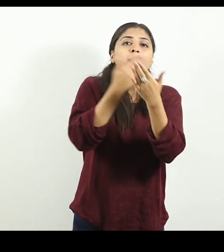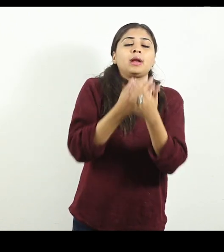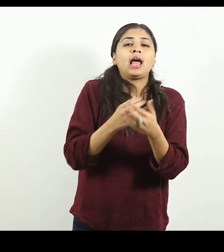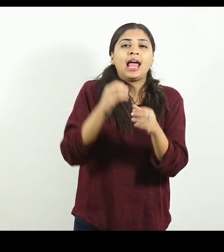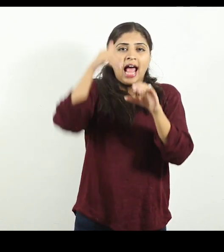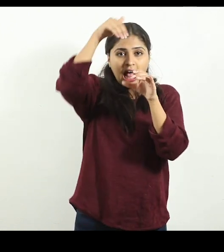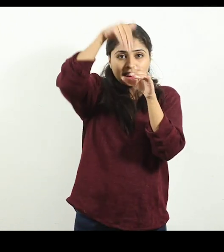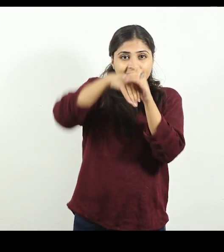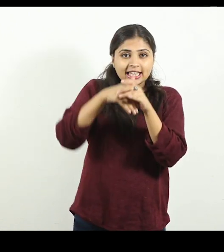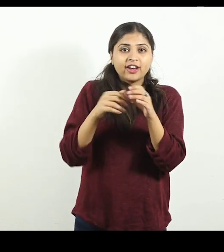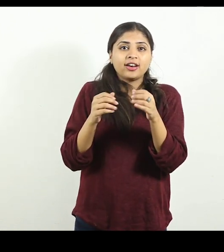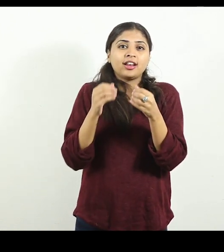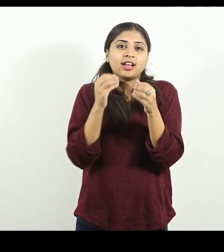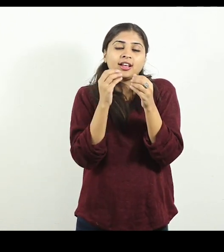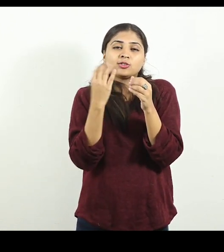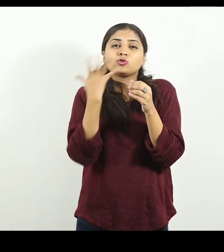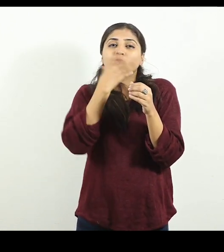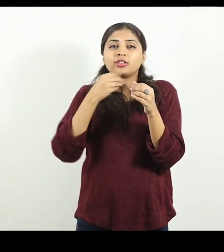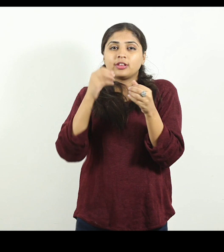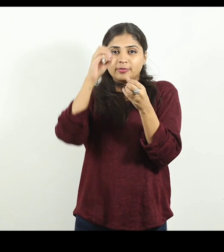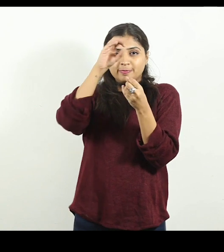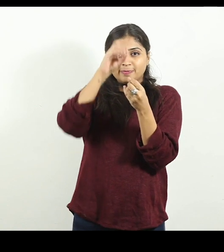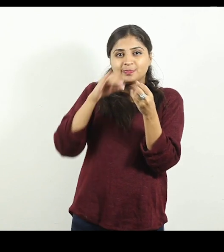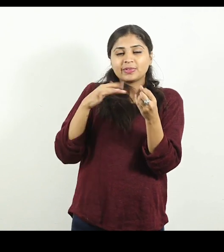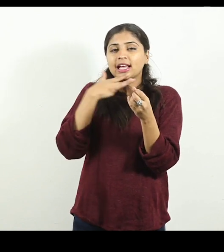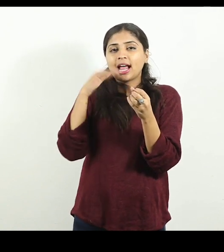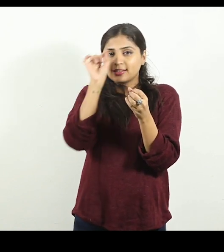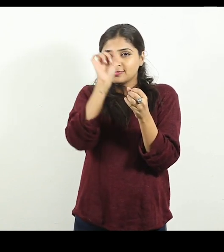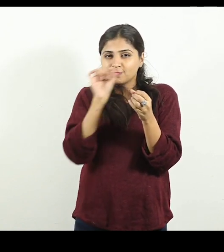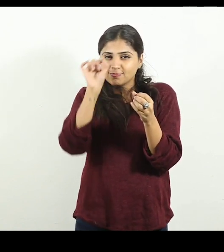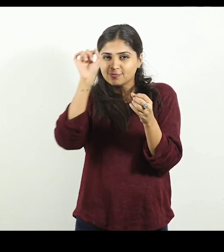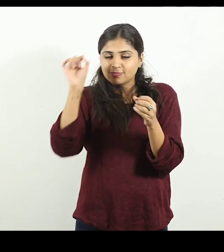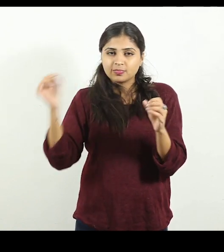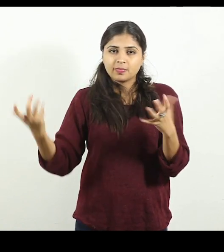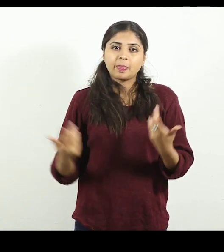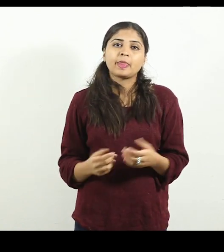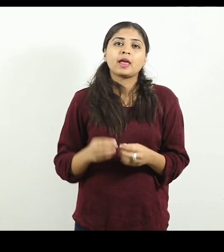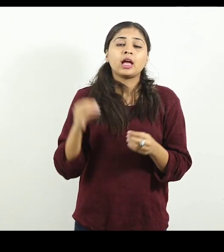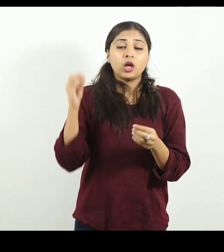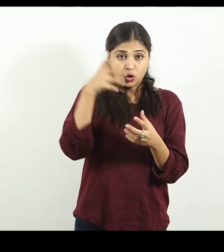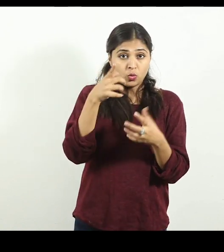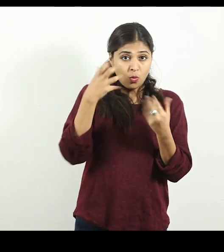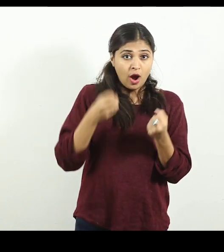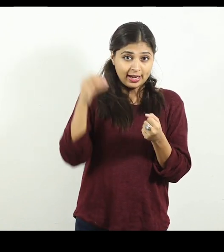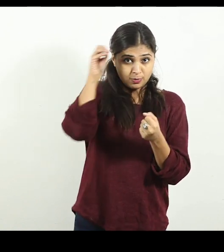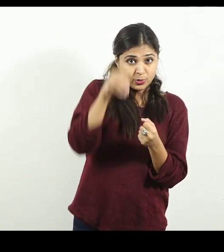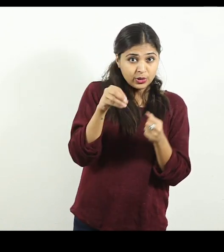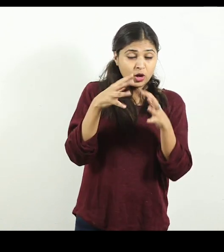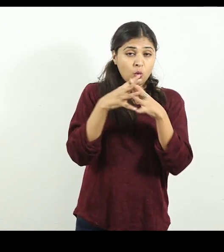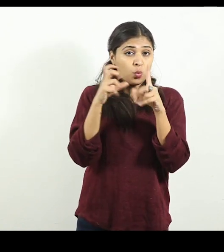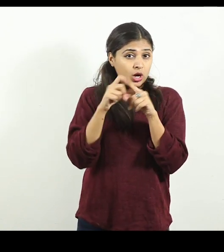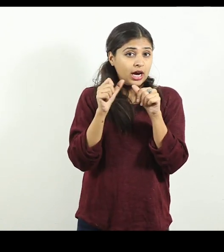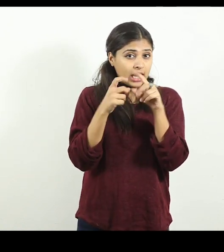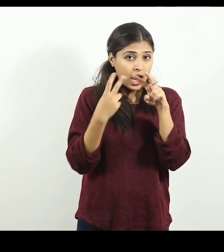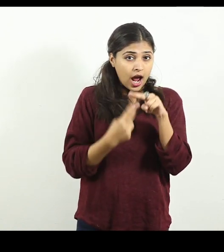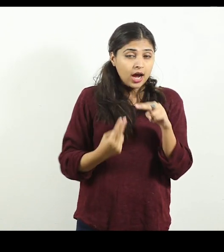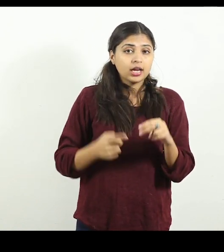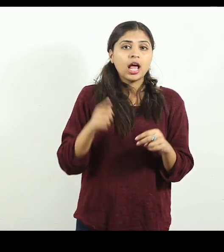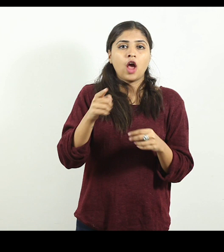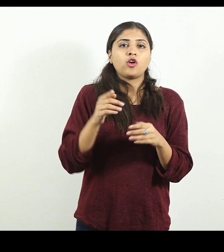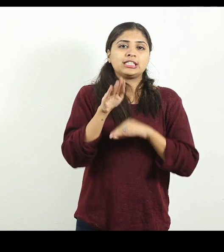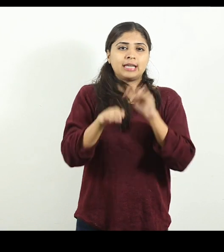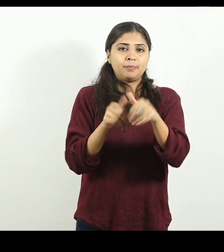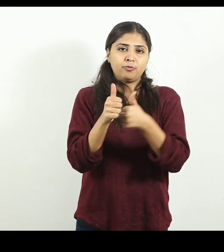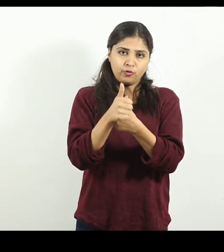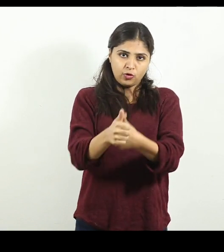fill. To add word art to text in your document, complete the following steps. Number 1. On